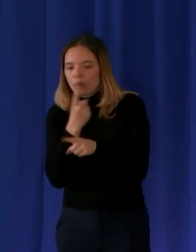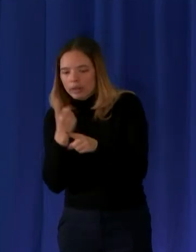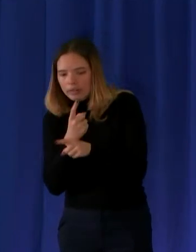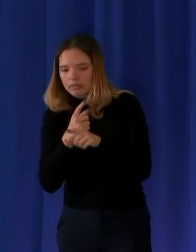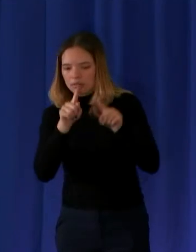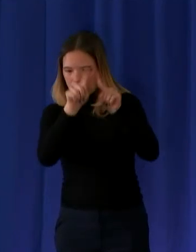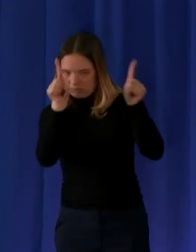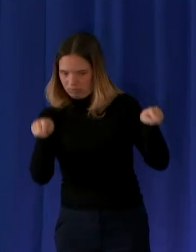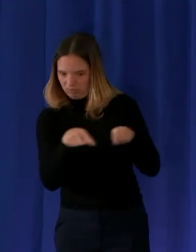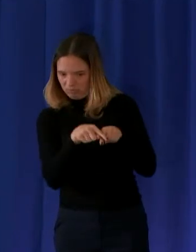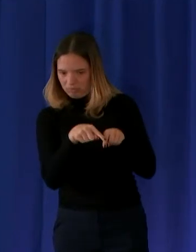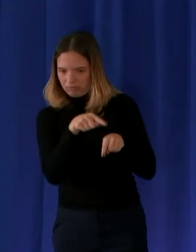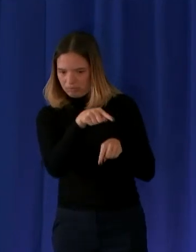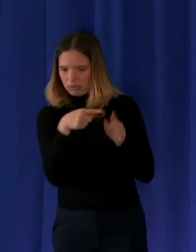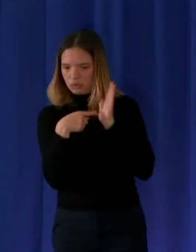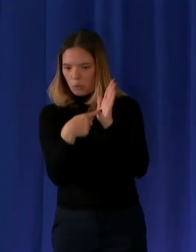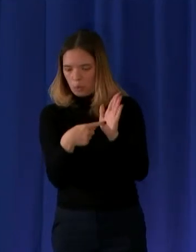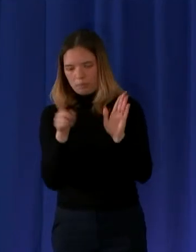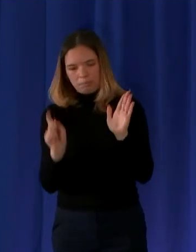appropriate signage.